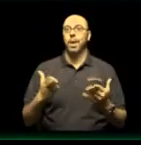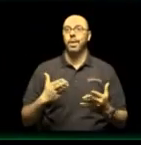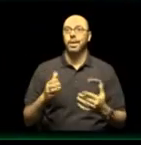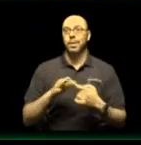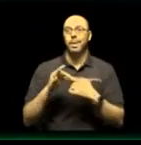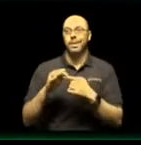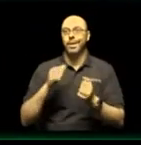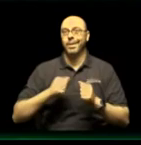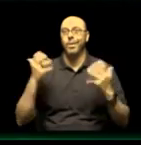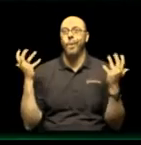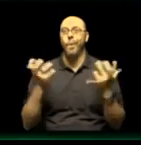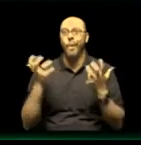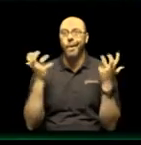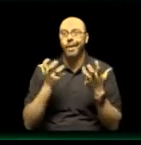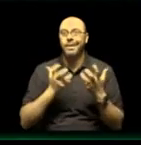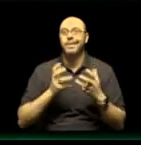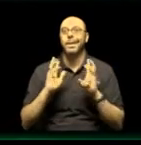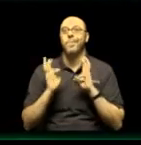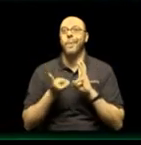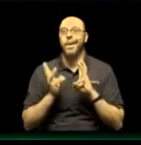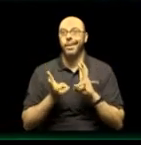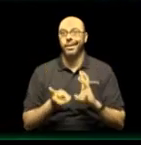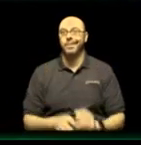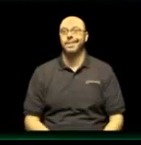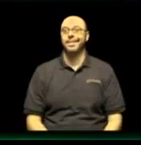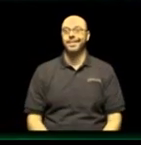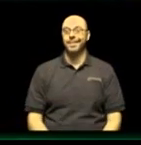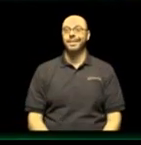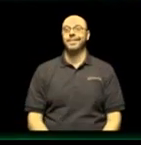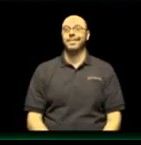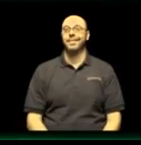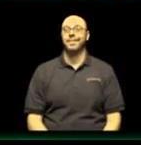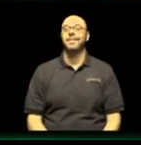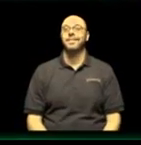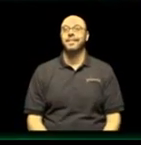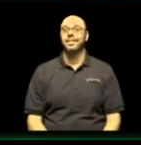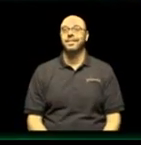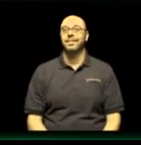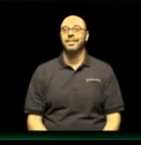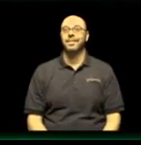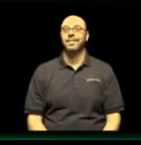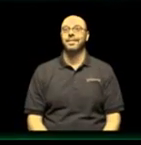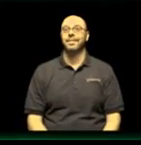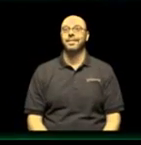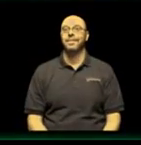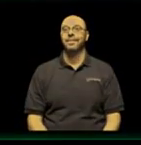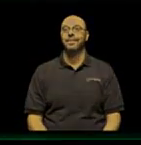weather. It's warm here now, isn't it? Thank you.